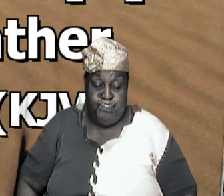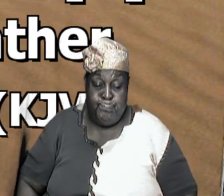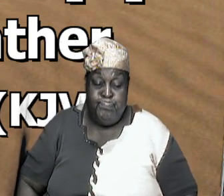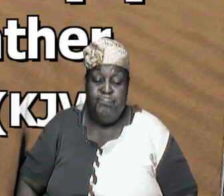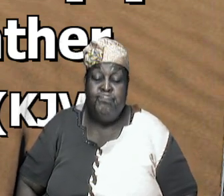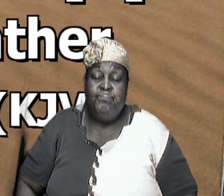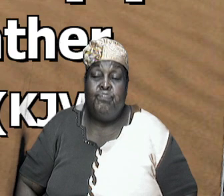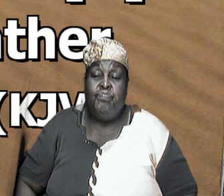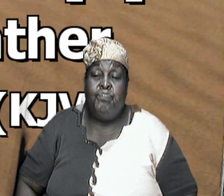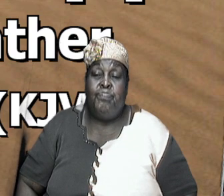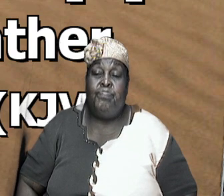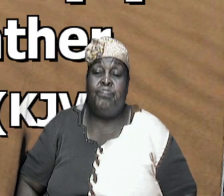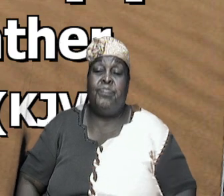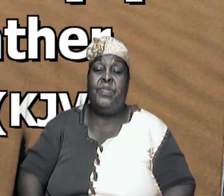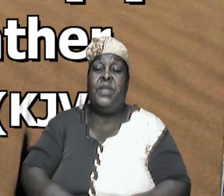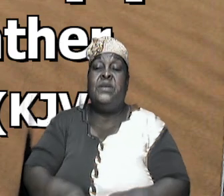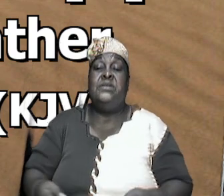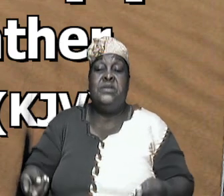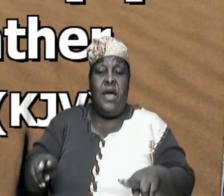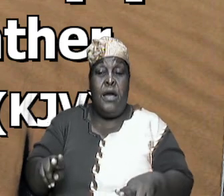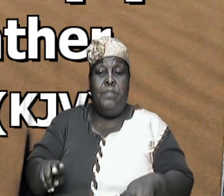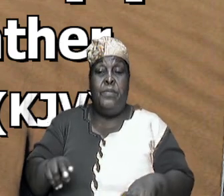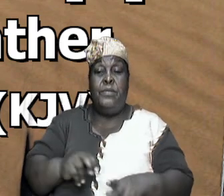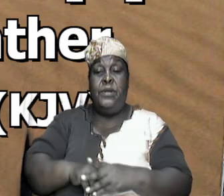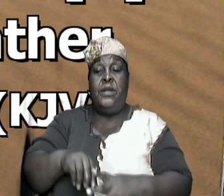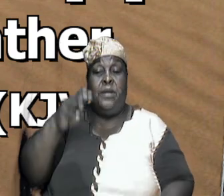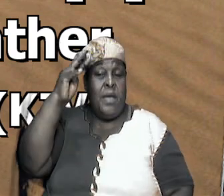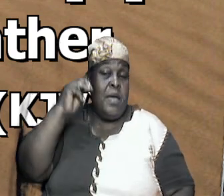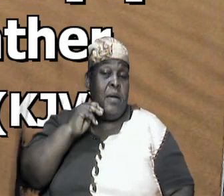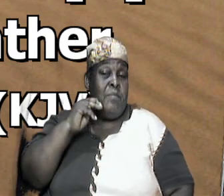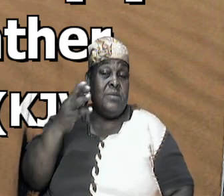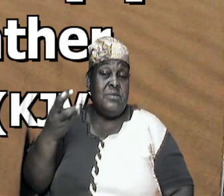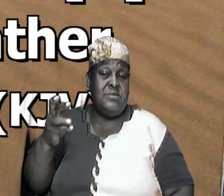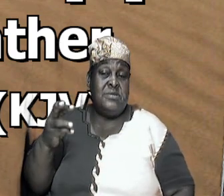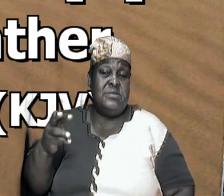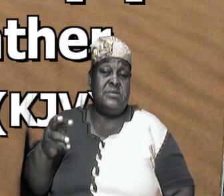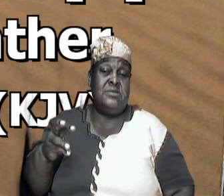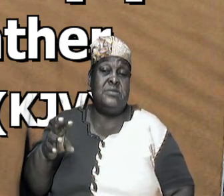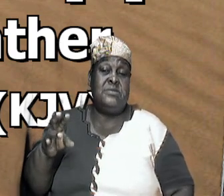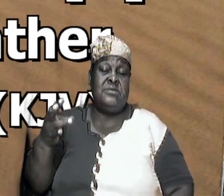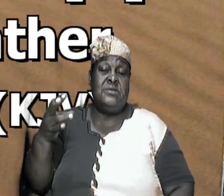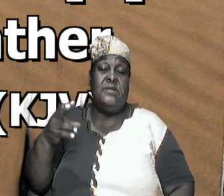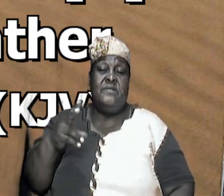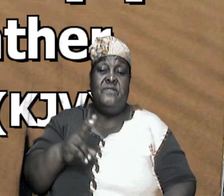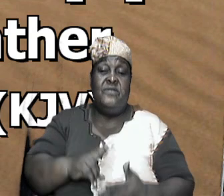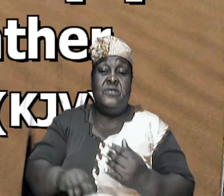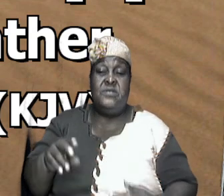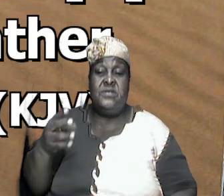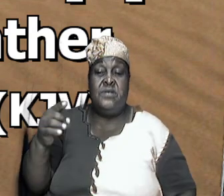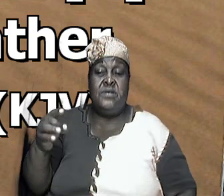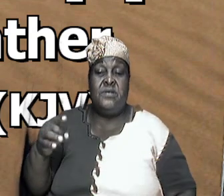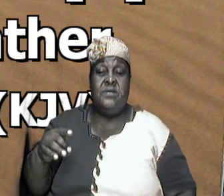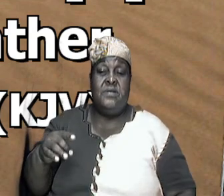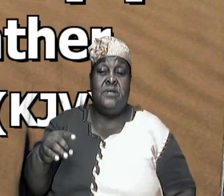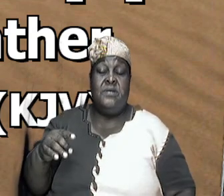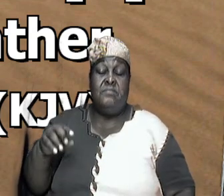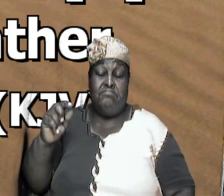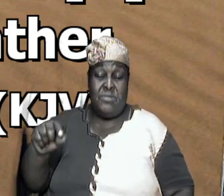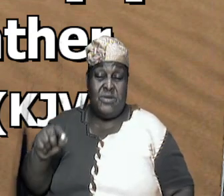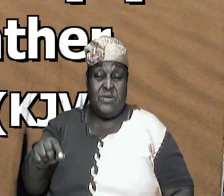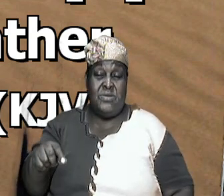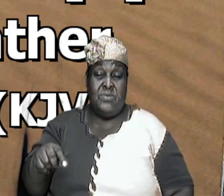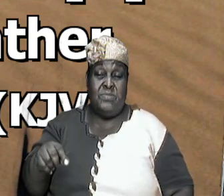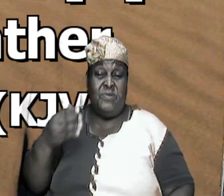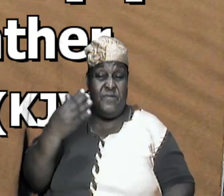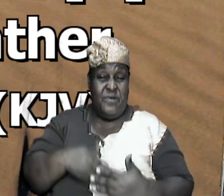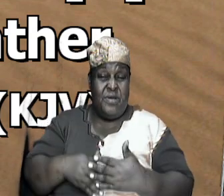As is happening here. Now, I want to make the point here that this was actually before